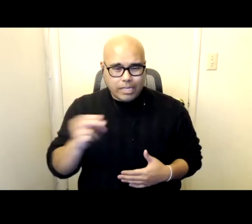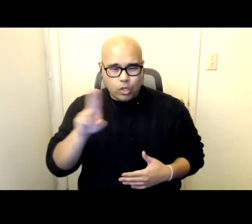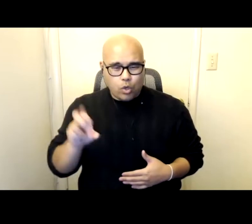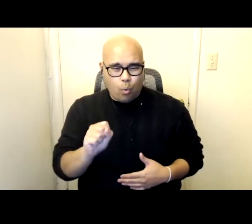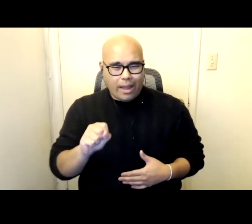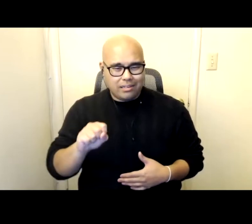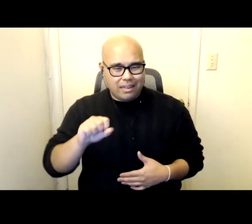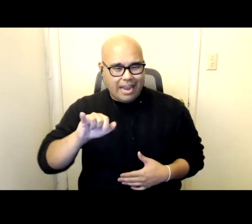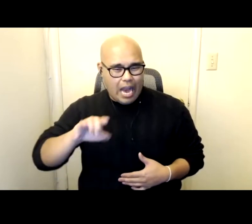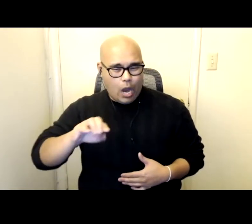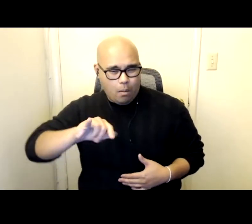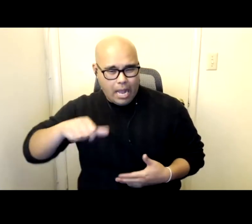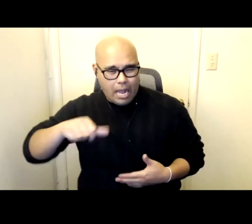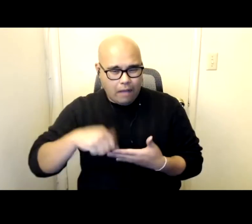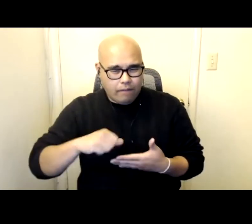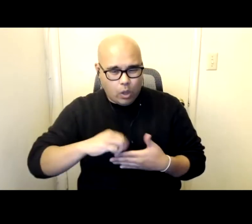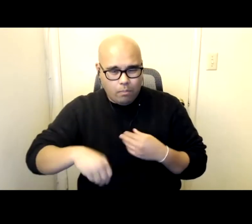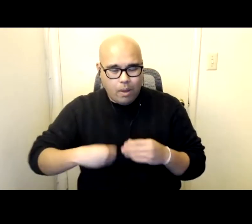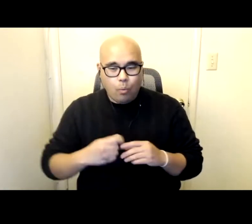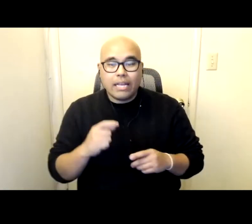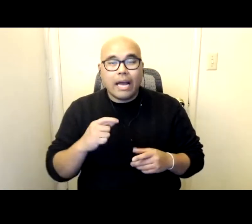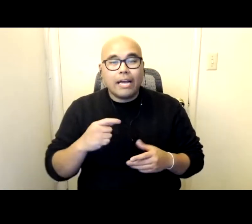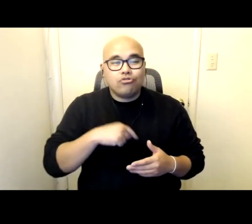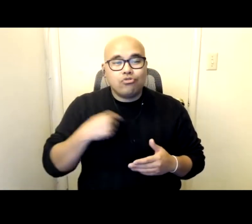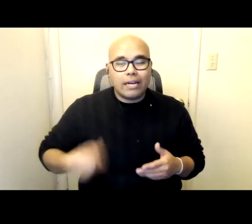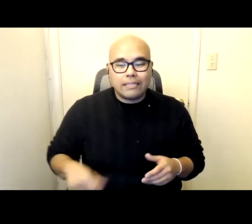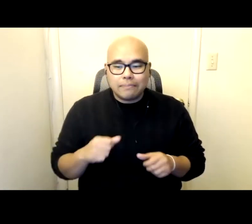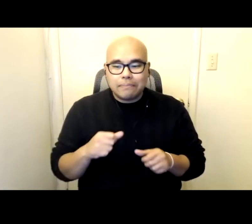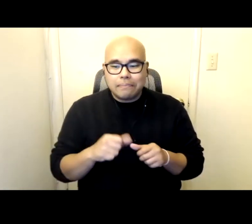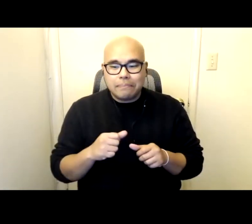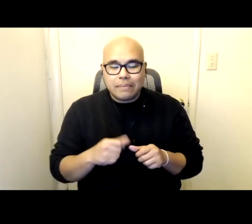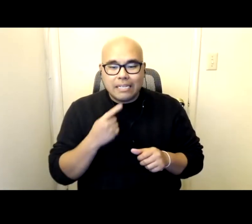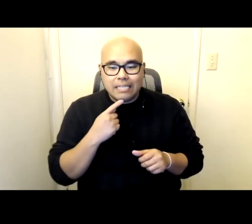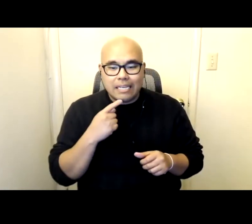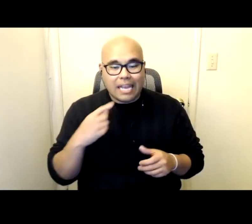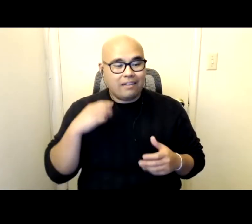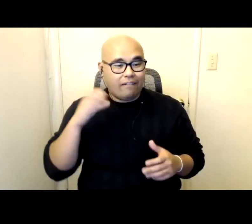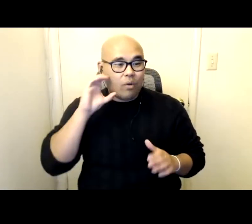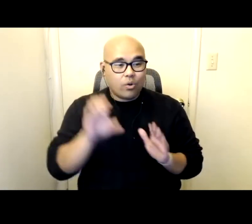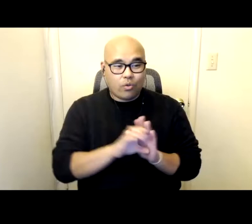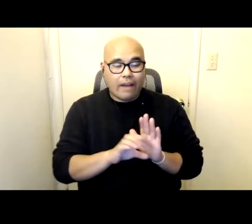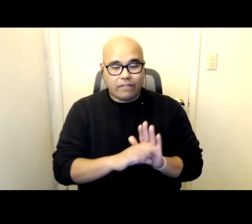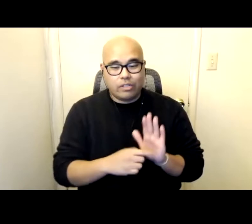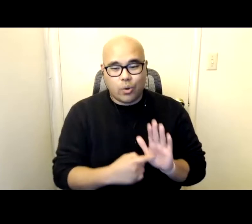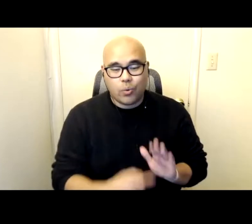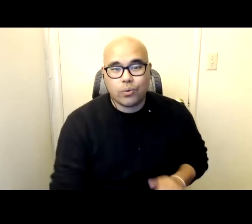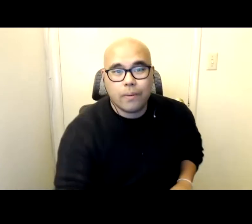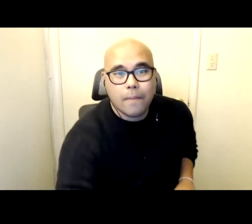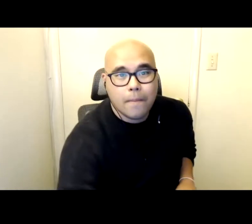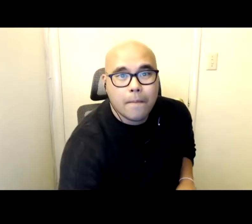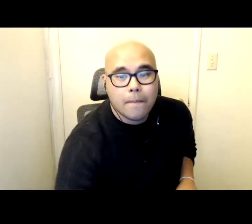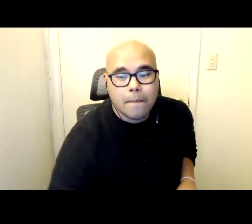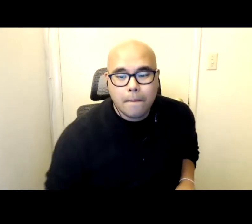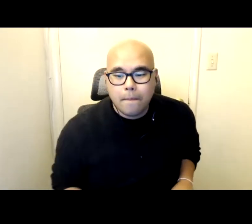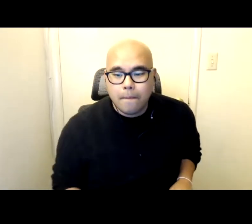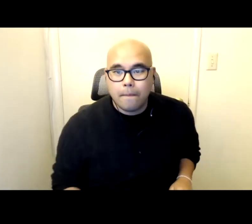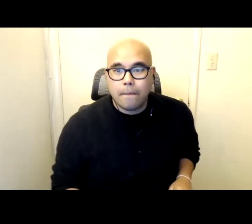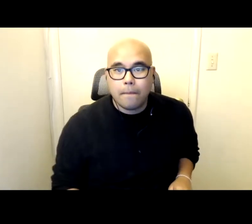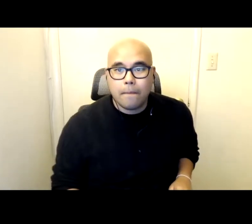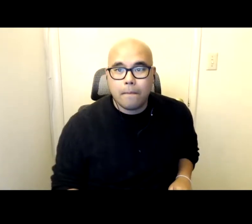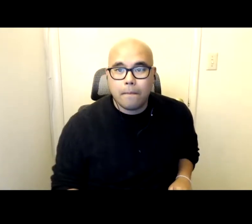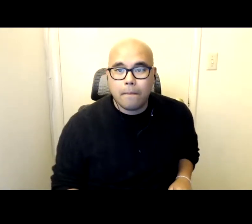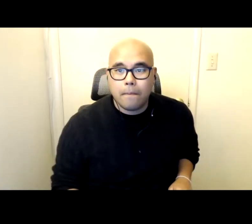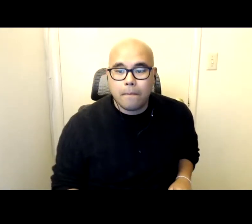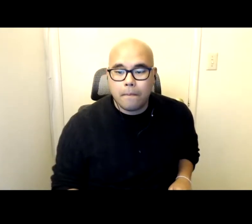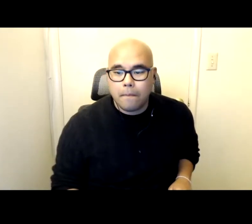Chinese characters, from which he extracts a photograph. He and James lean